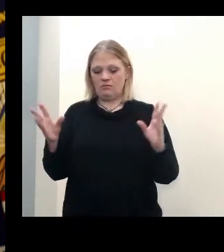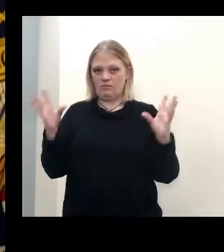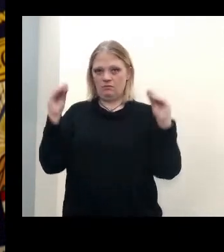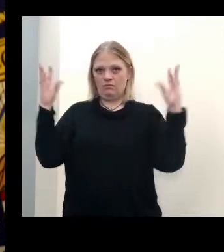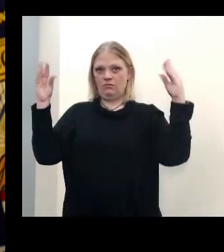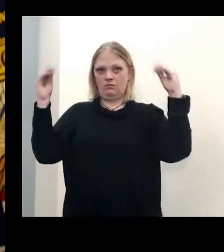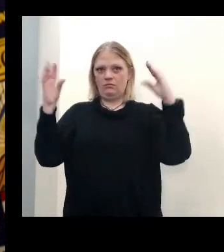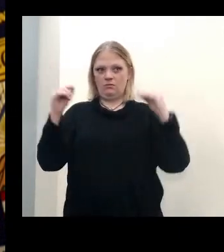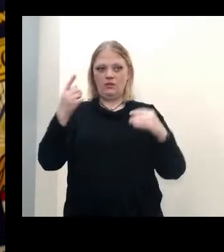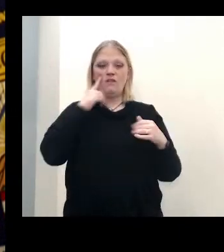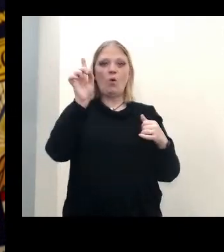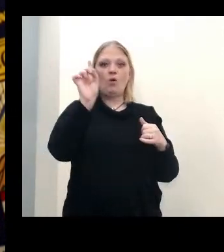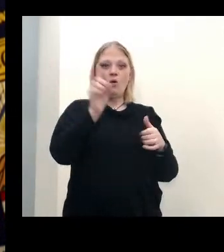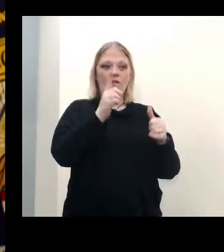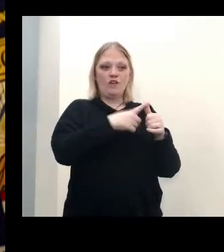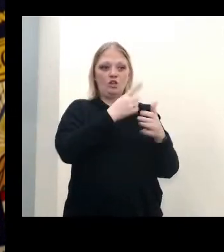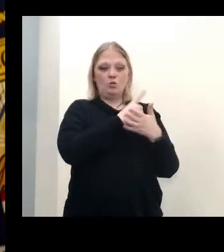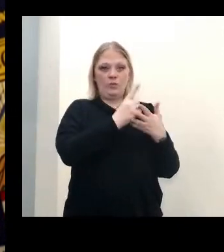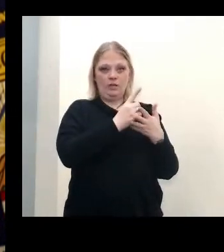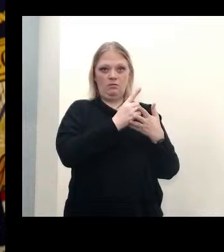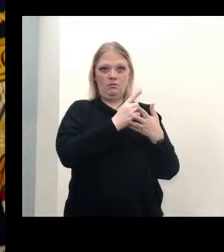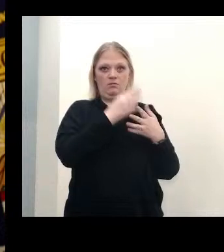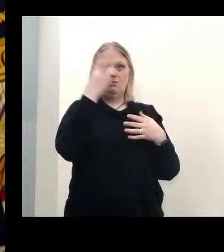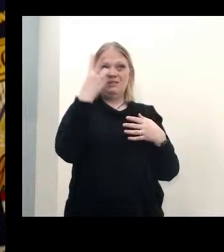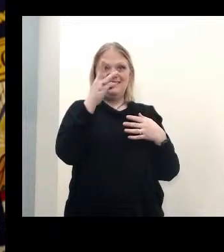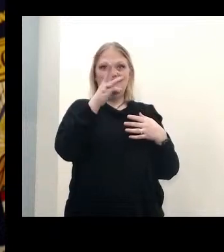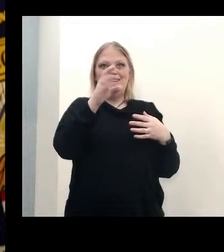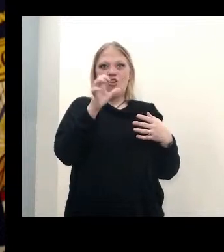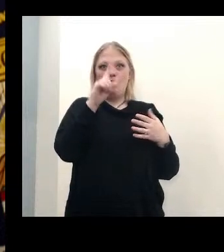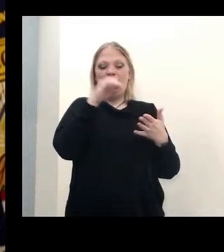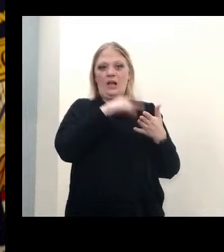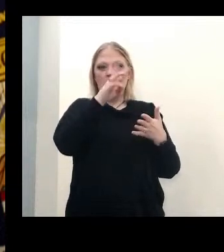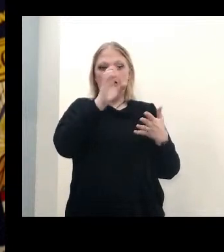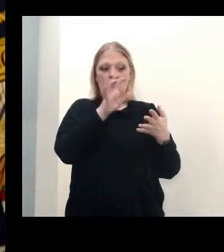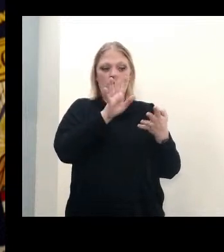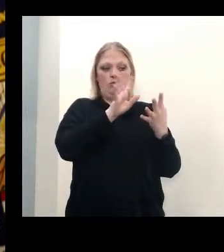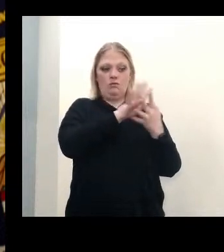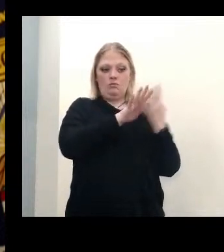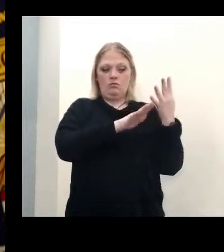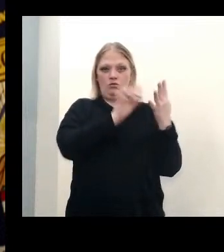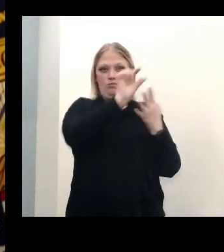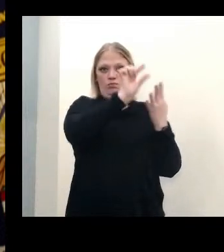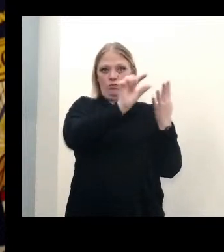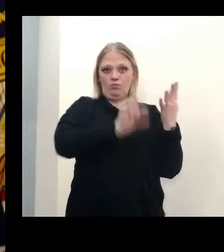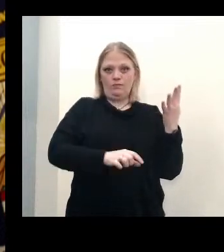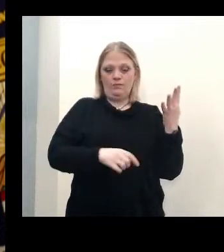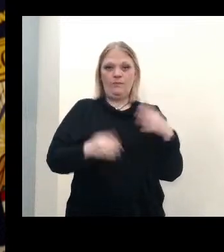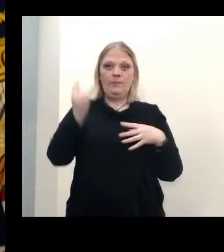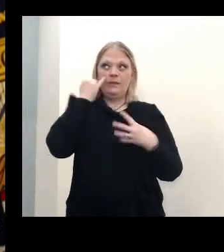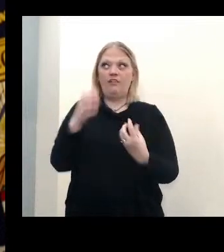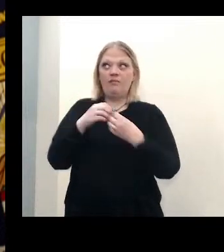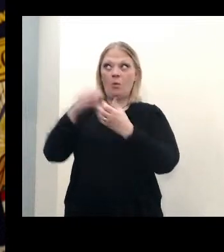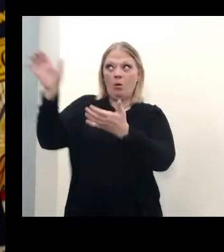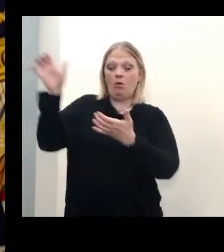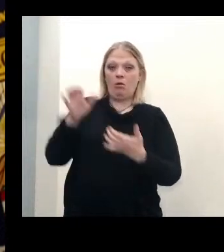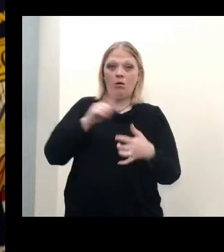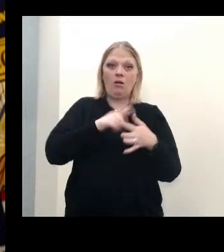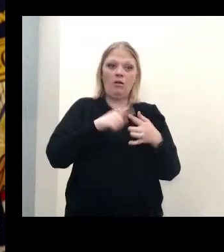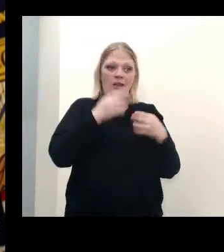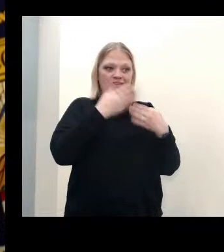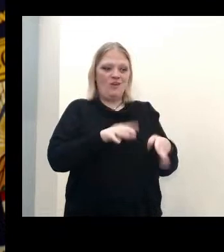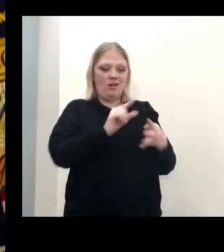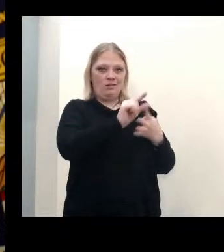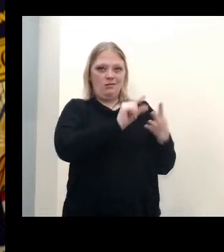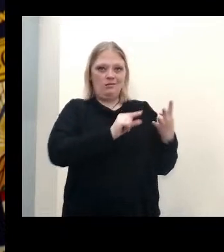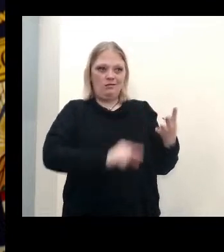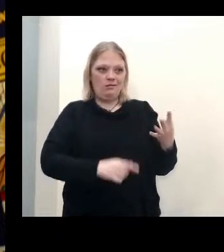first week. If we get more doses in future weeks, then we will look to divvy it up that way and potentially work